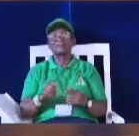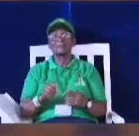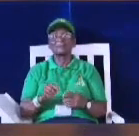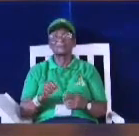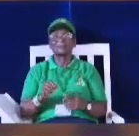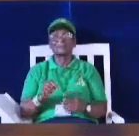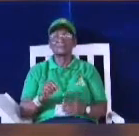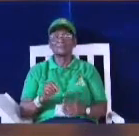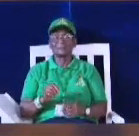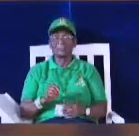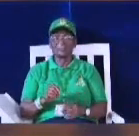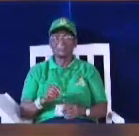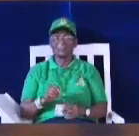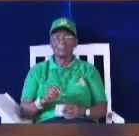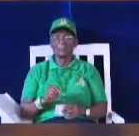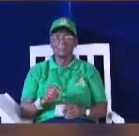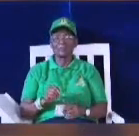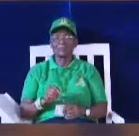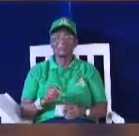1993, I think.